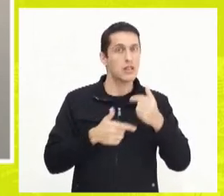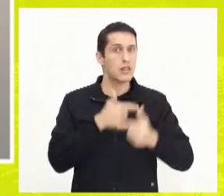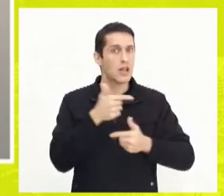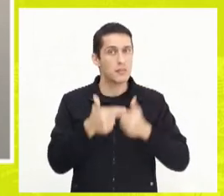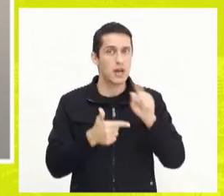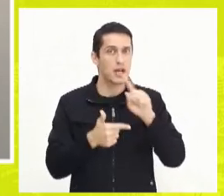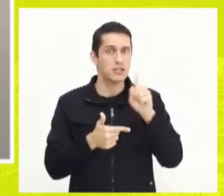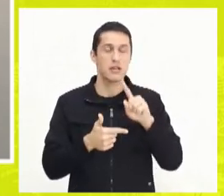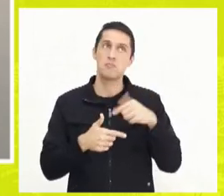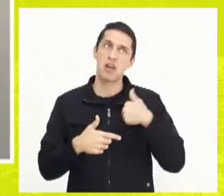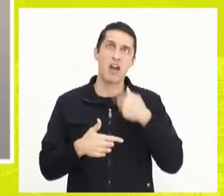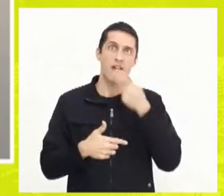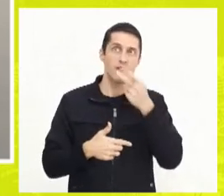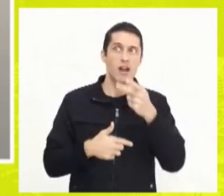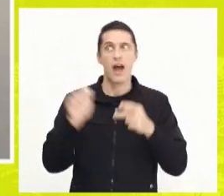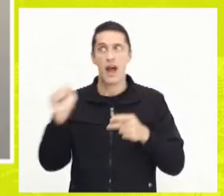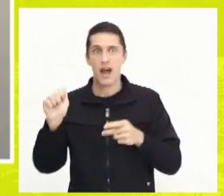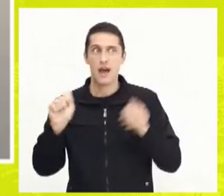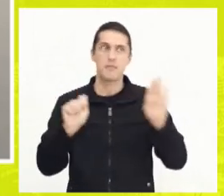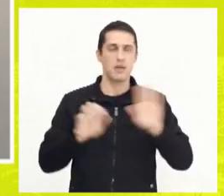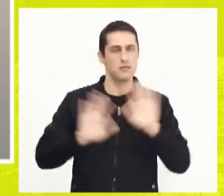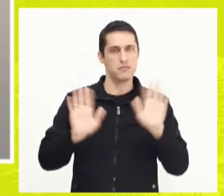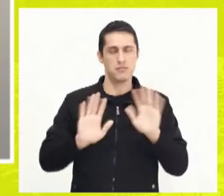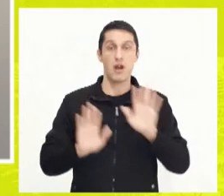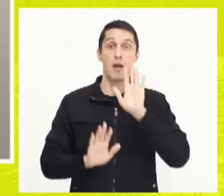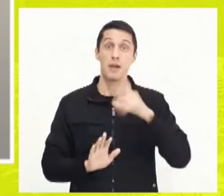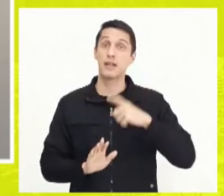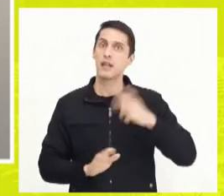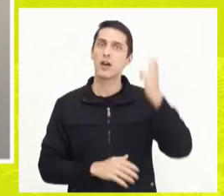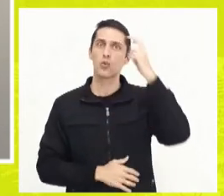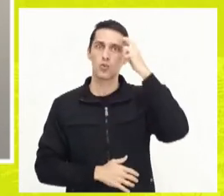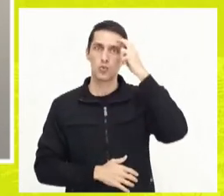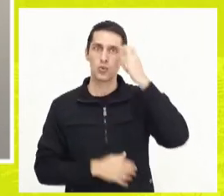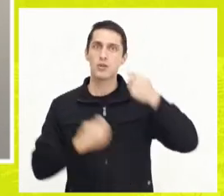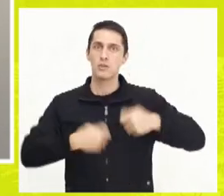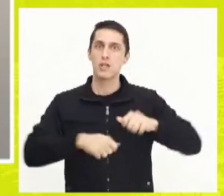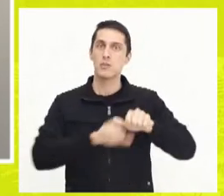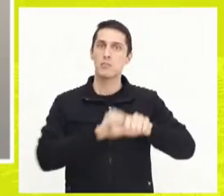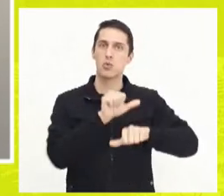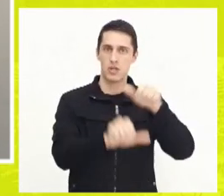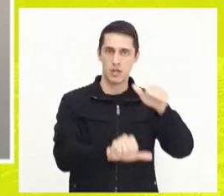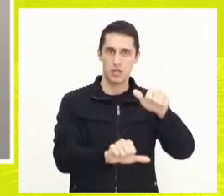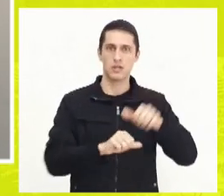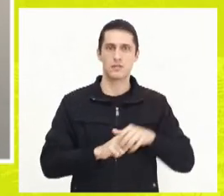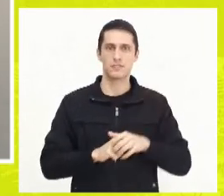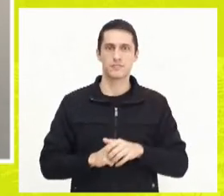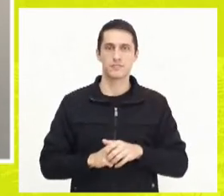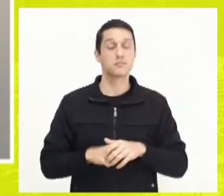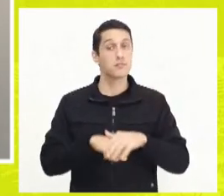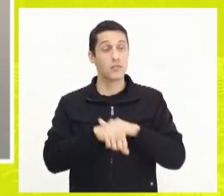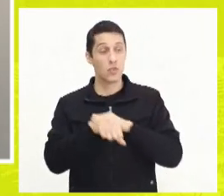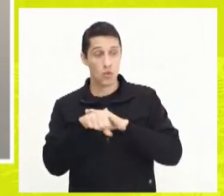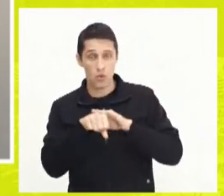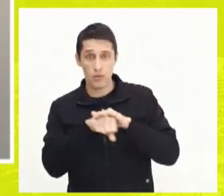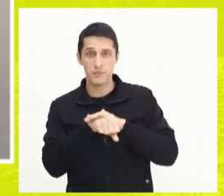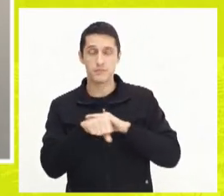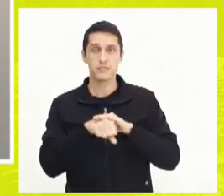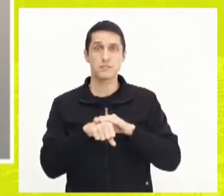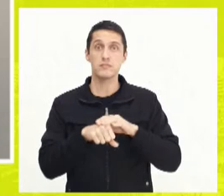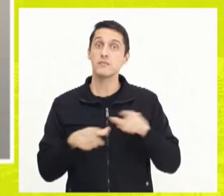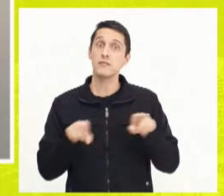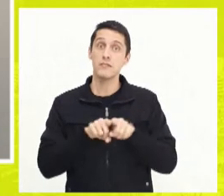talk about ap there's a culture that needs to be changed and things need to be talked about